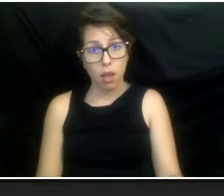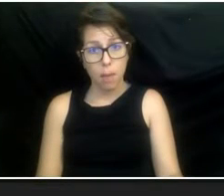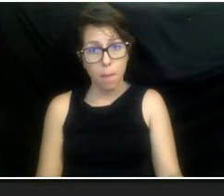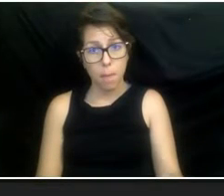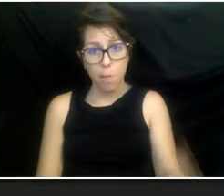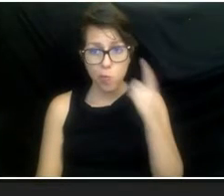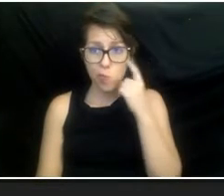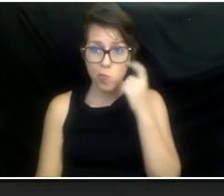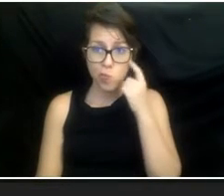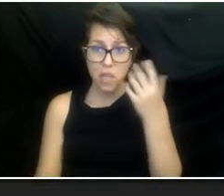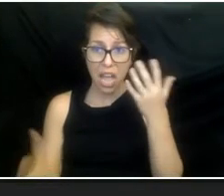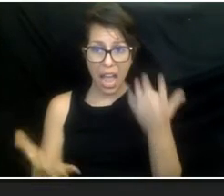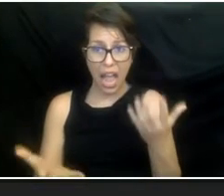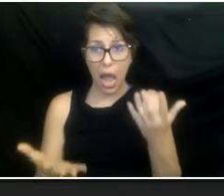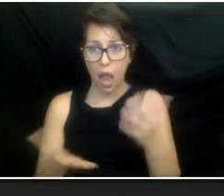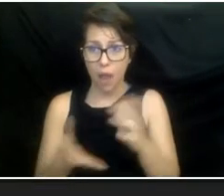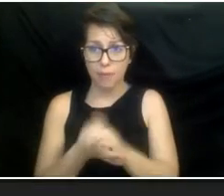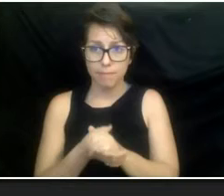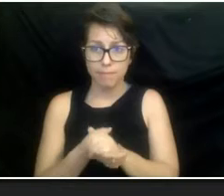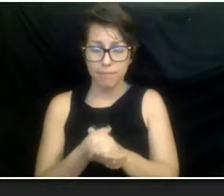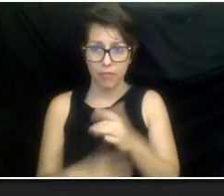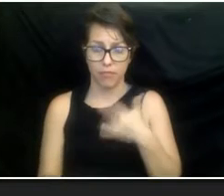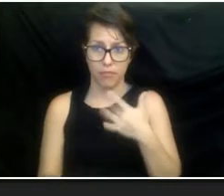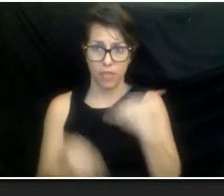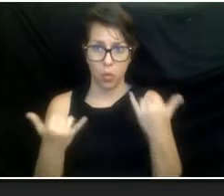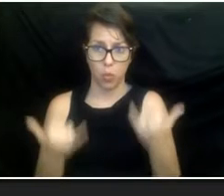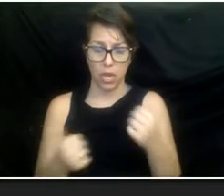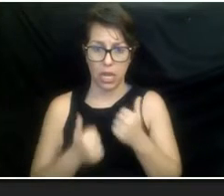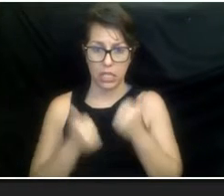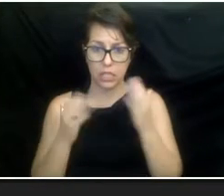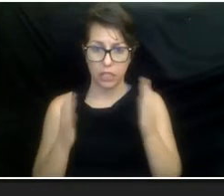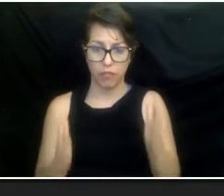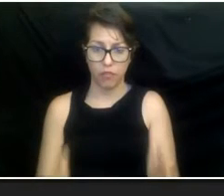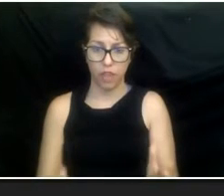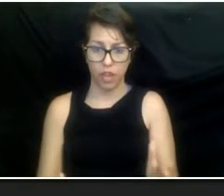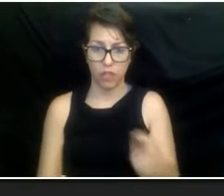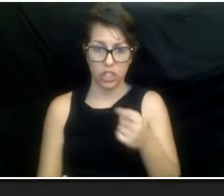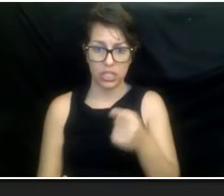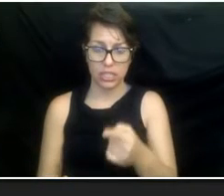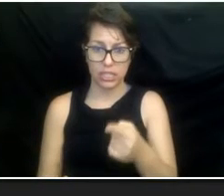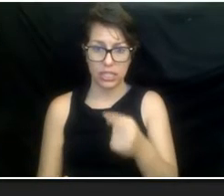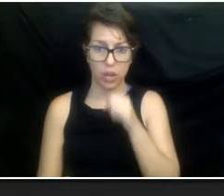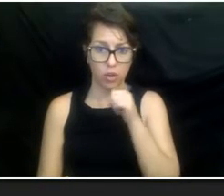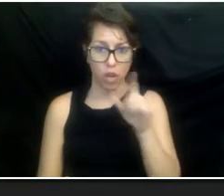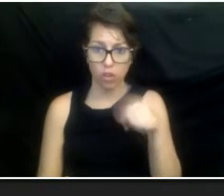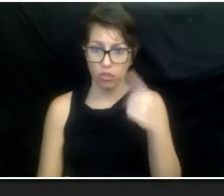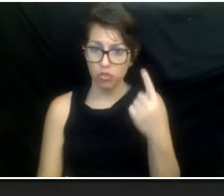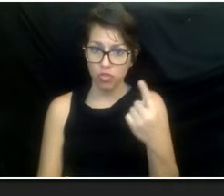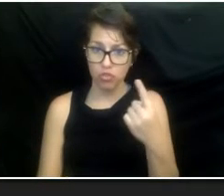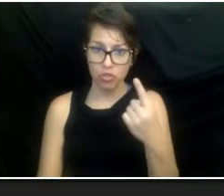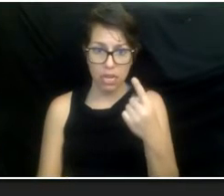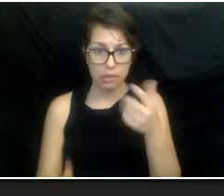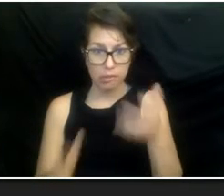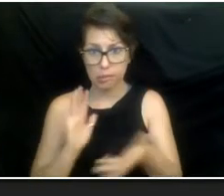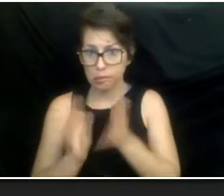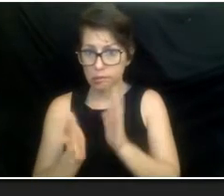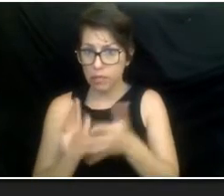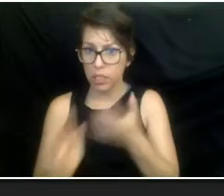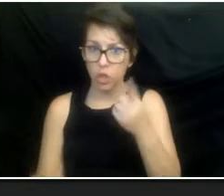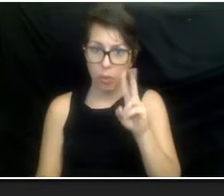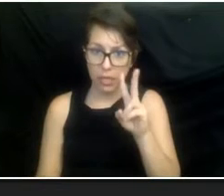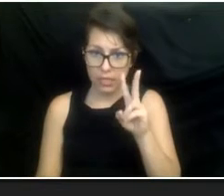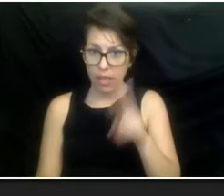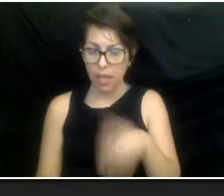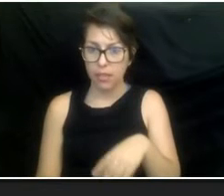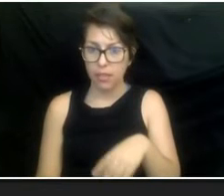like the health concern so these two things are going together and I think that's making them more um more insecure at the moment